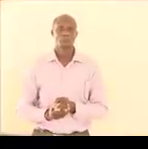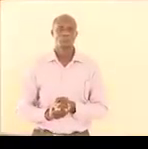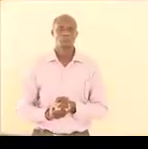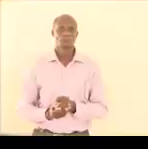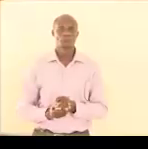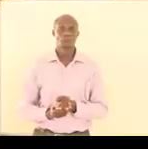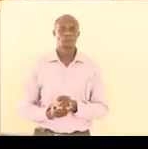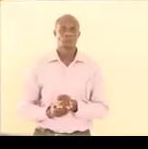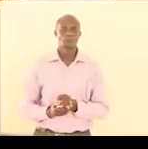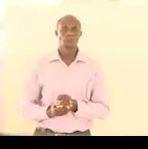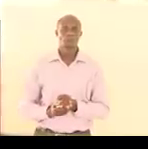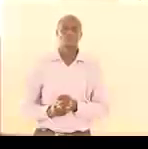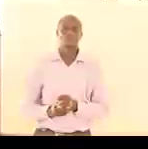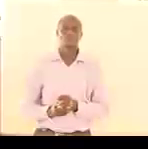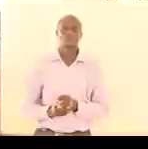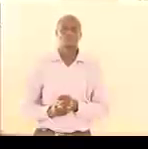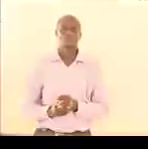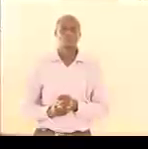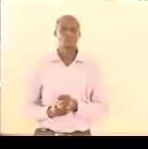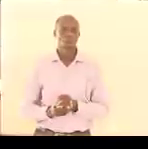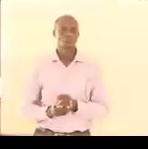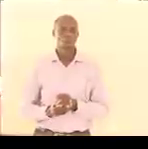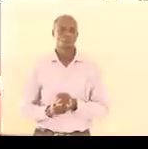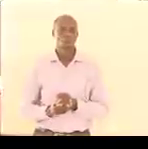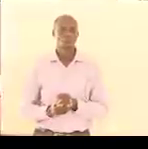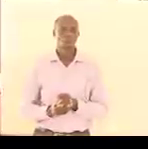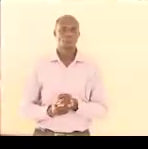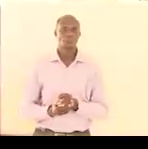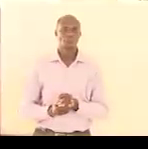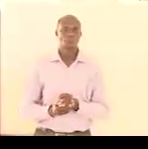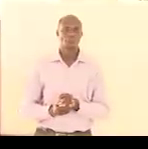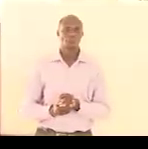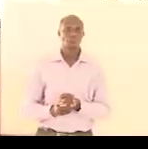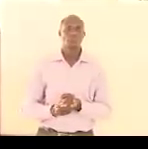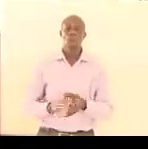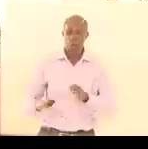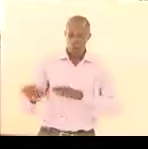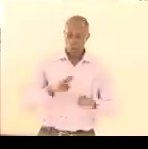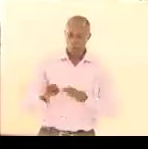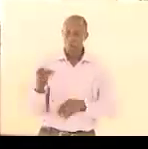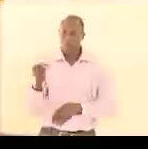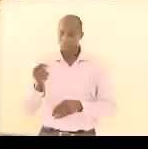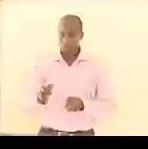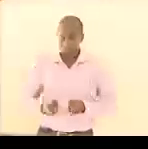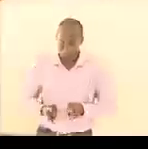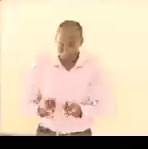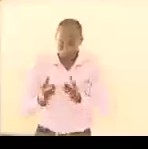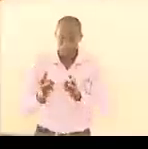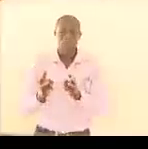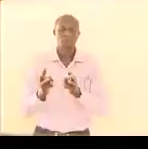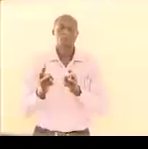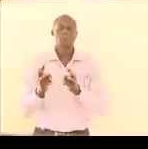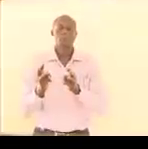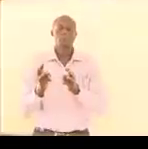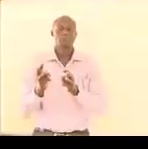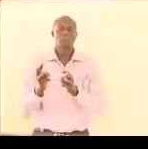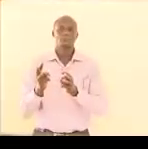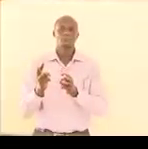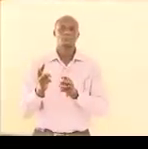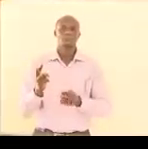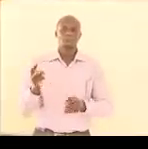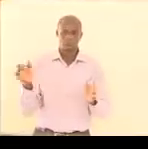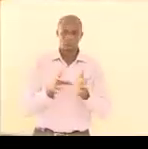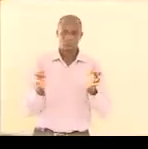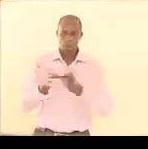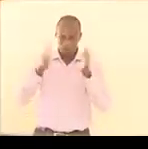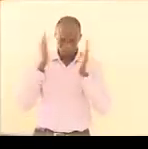well, they will believe in Christ? No, behave in the way Christ behaves. Okay, behave in Christ's way, in